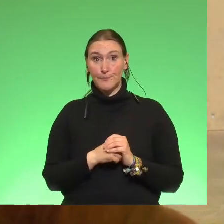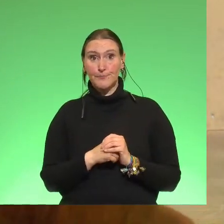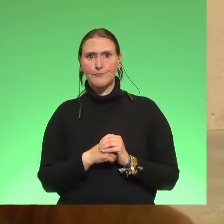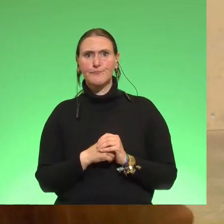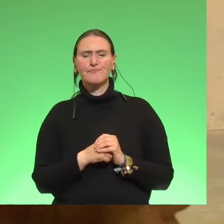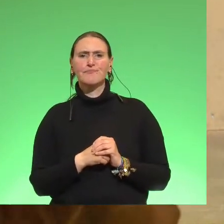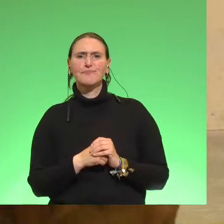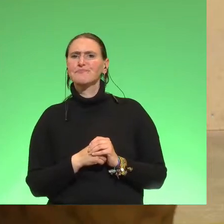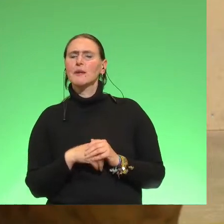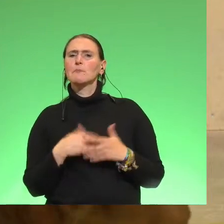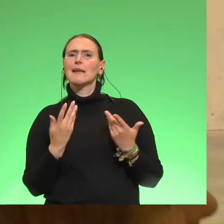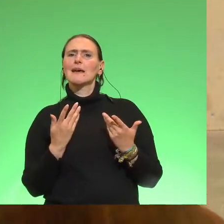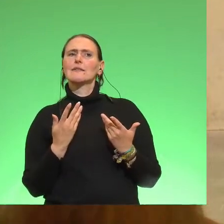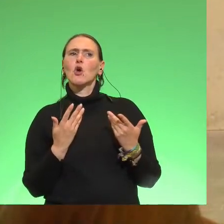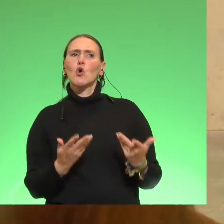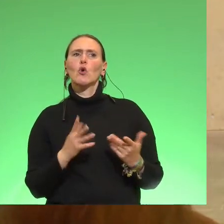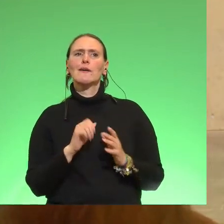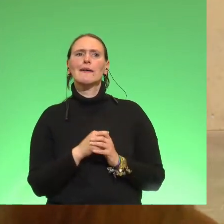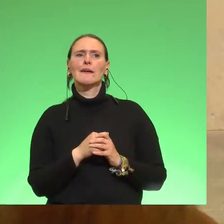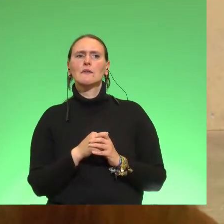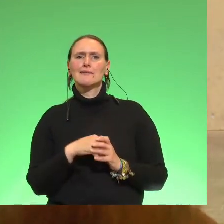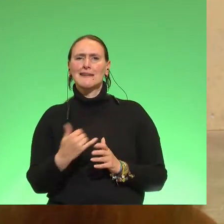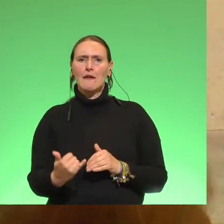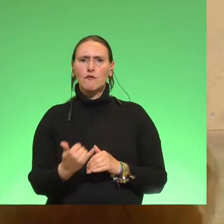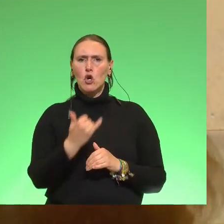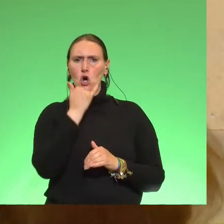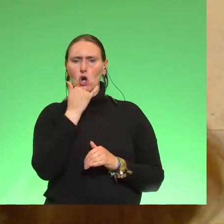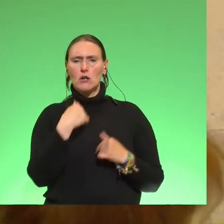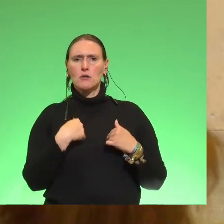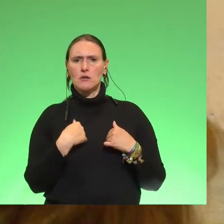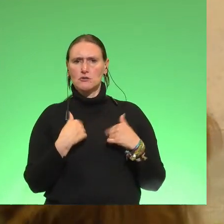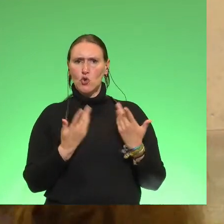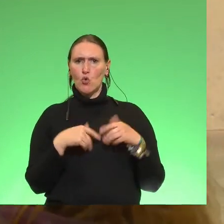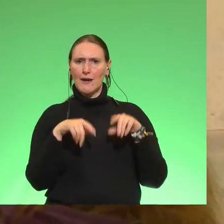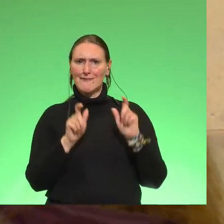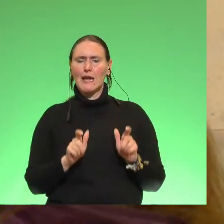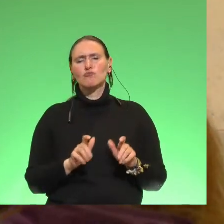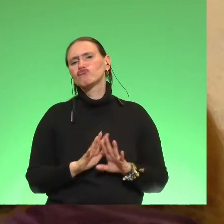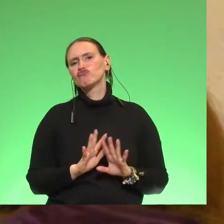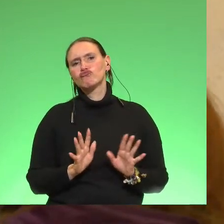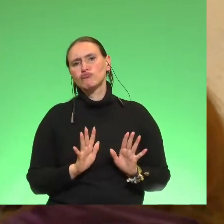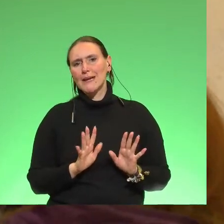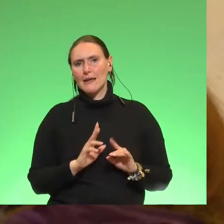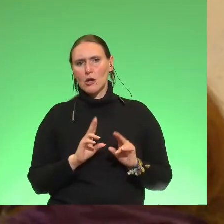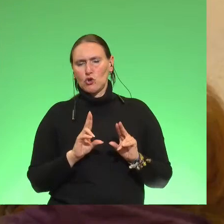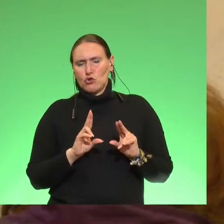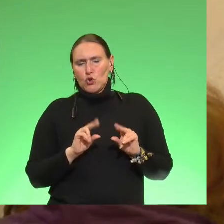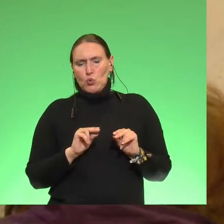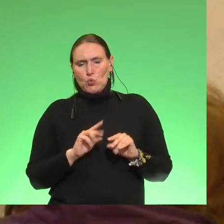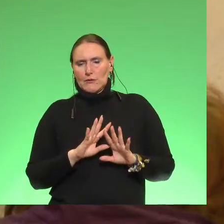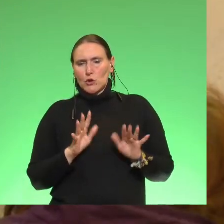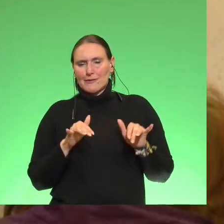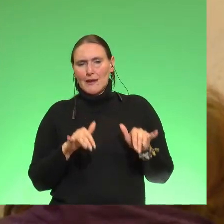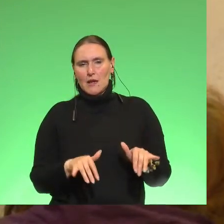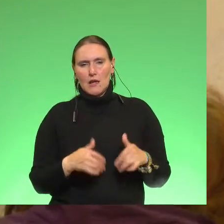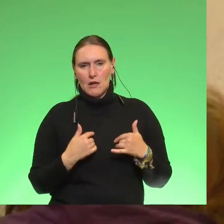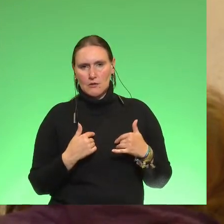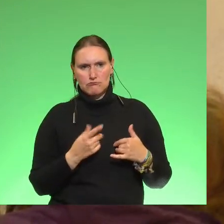fear of making mistakes. I think that's a part of this whole process of,